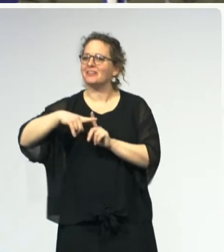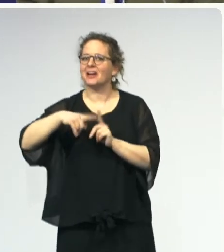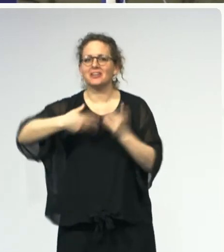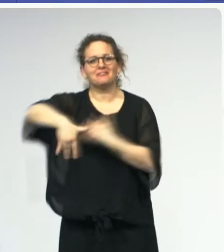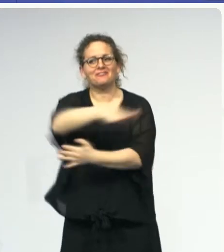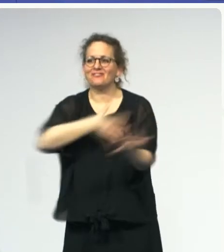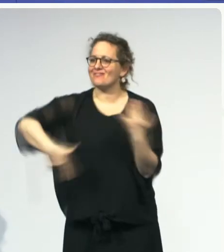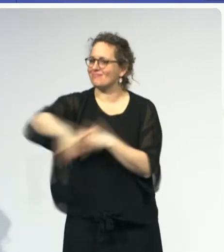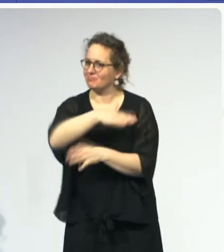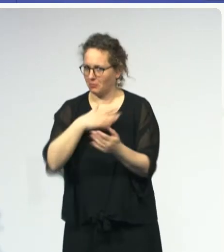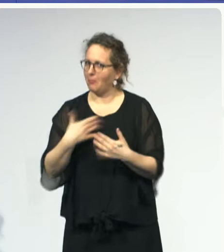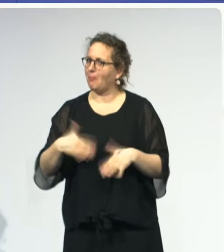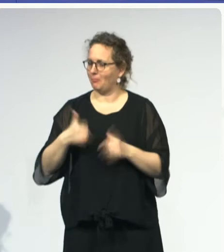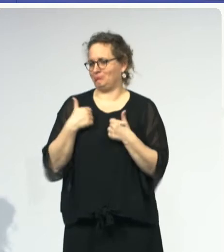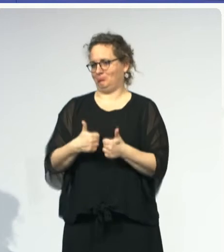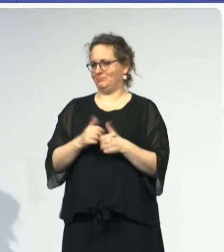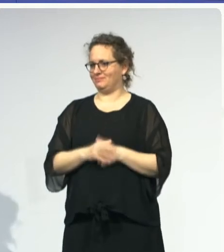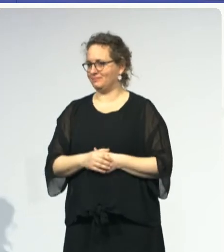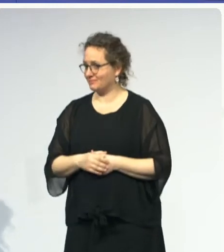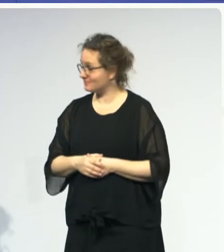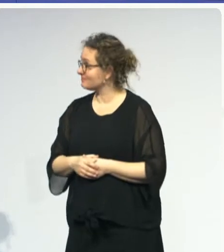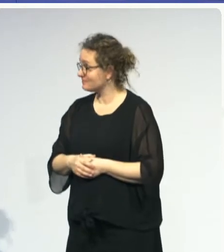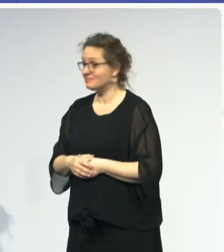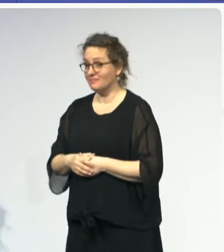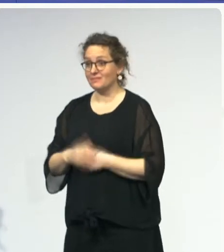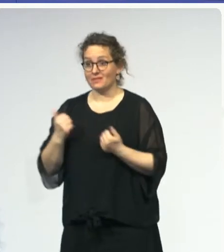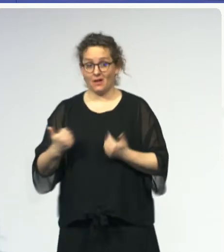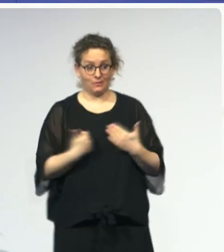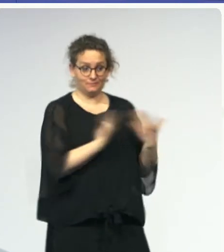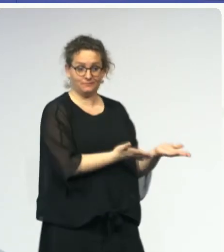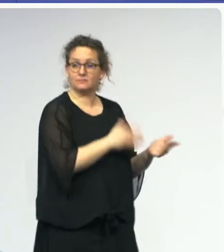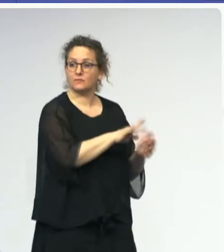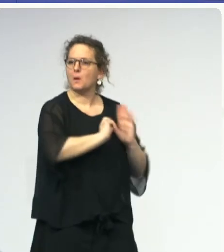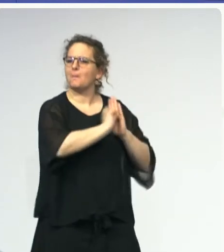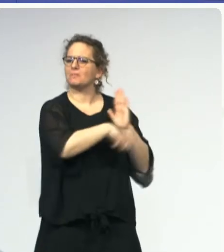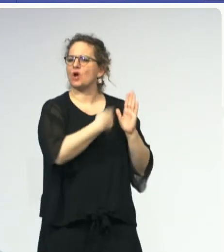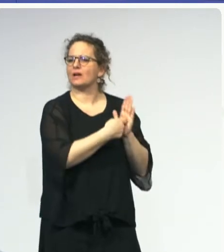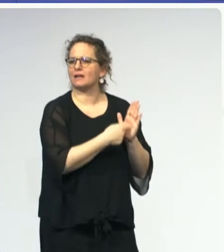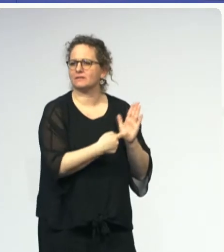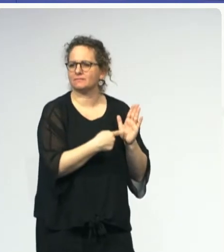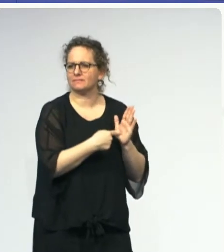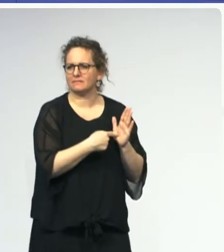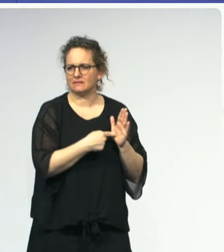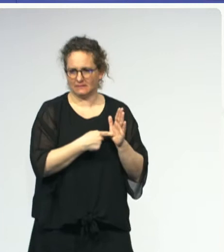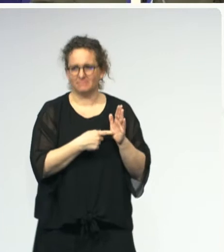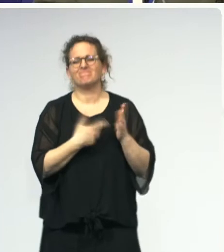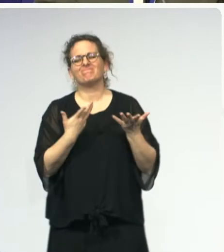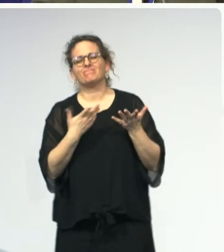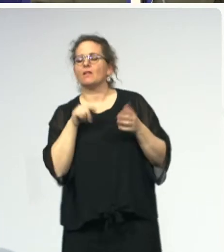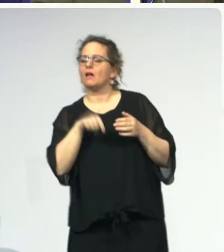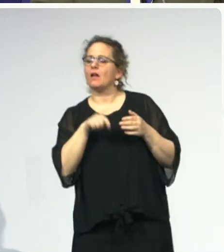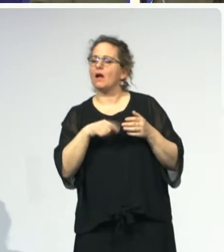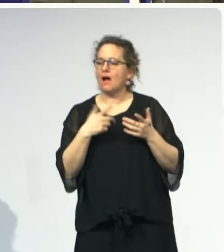was a project, currently we have got thank you. We have got no fund to scale up throughout Zanzibar. The Ministry